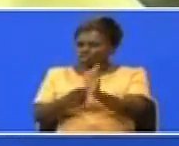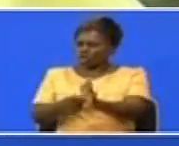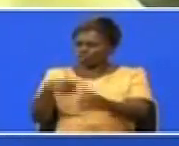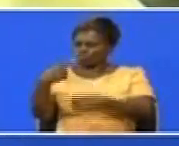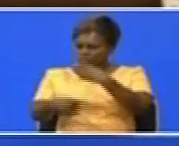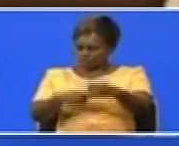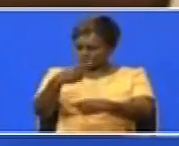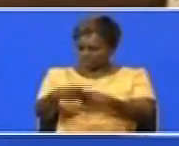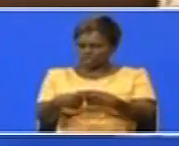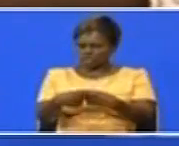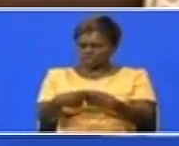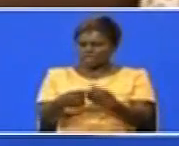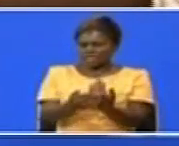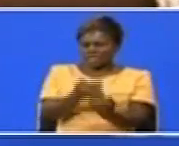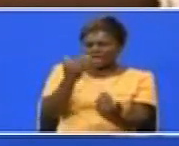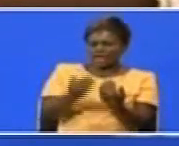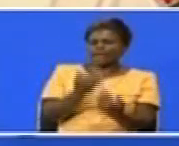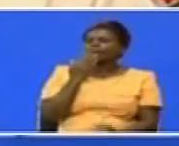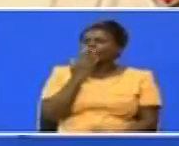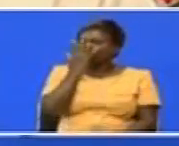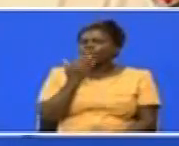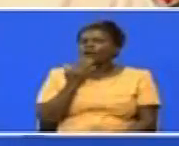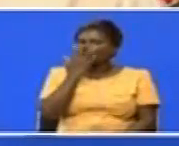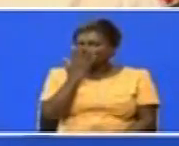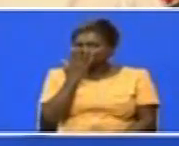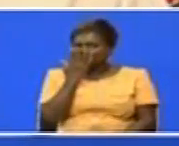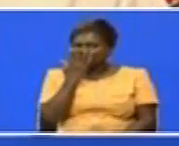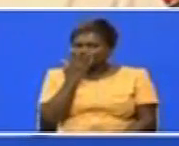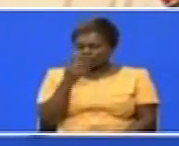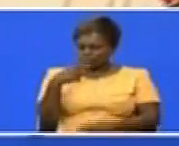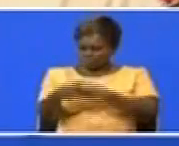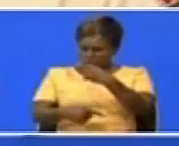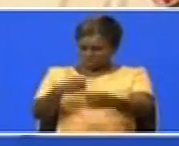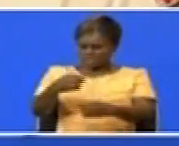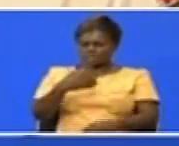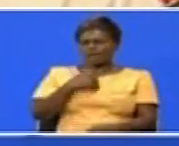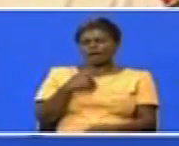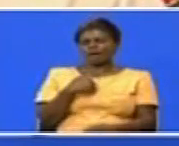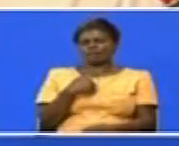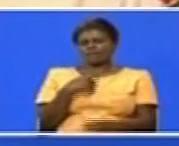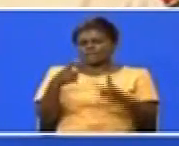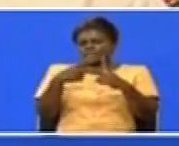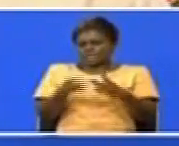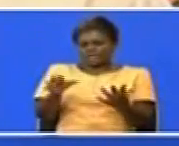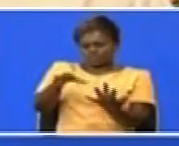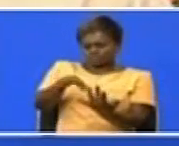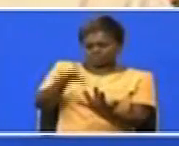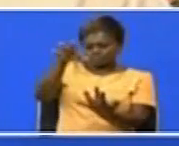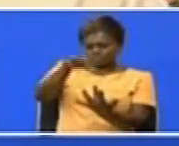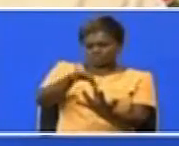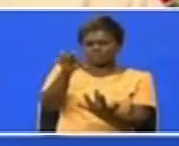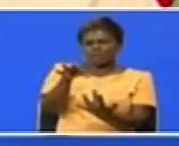process of breeding a new rose flower variety. Breeding itself is a process which starts with the selection of